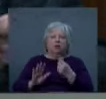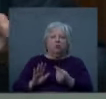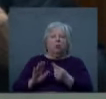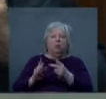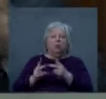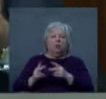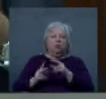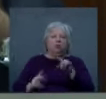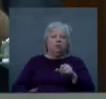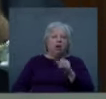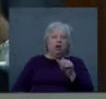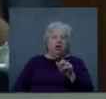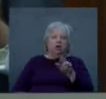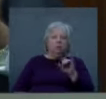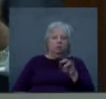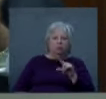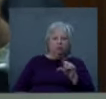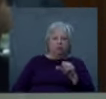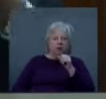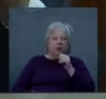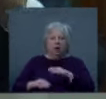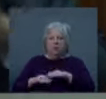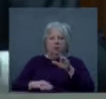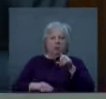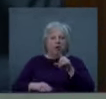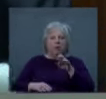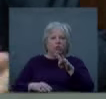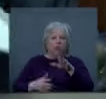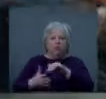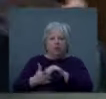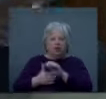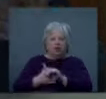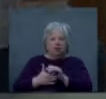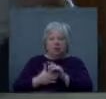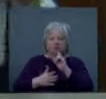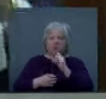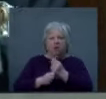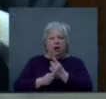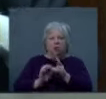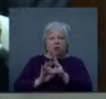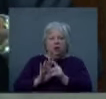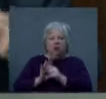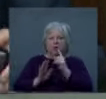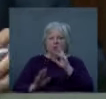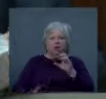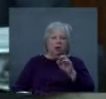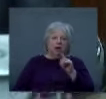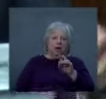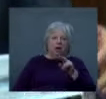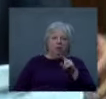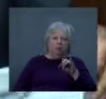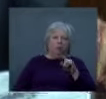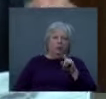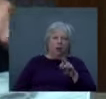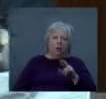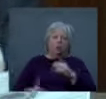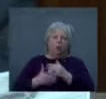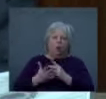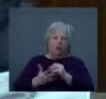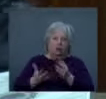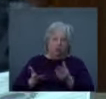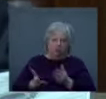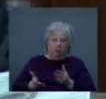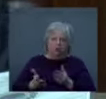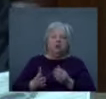Riggs in an amount not to exceed an annual budget of $145,000 for an annual contract for Caterpillar parts and service for the Fleet Services